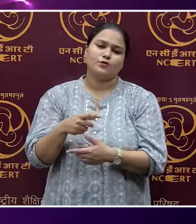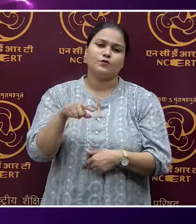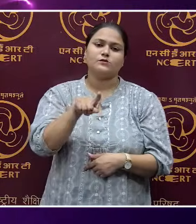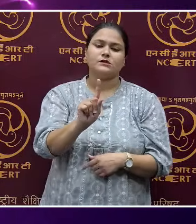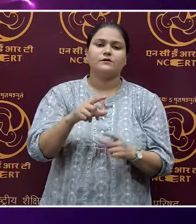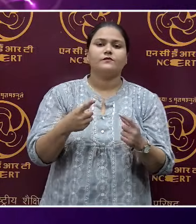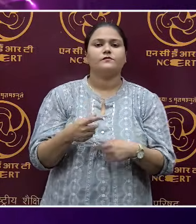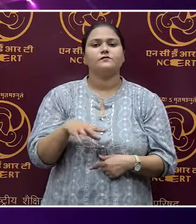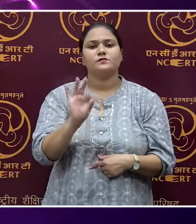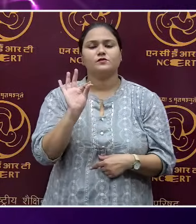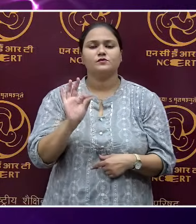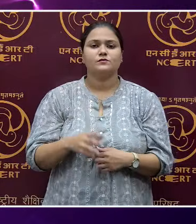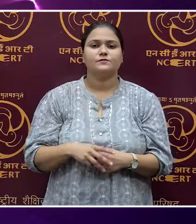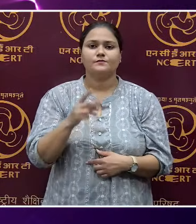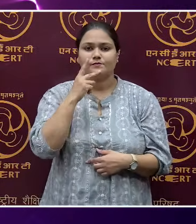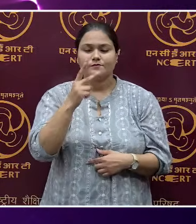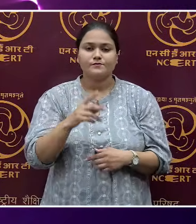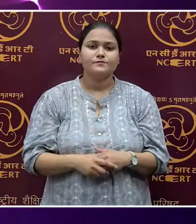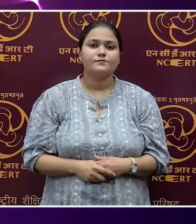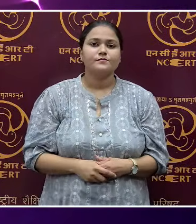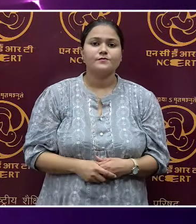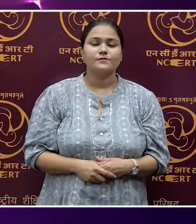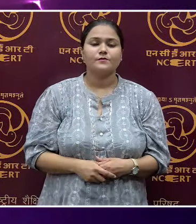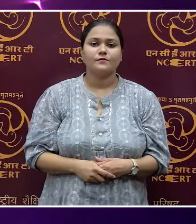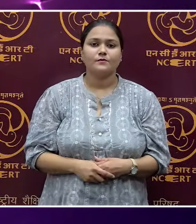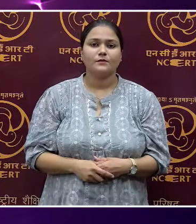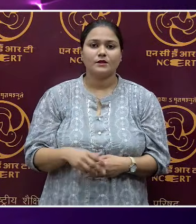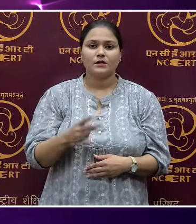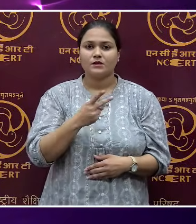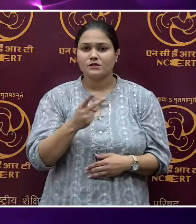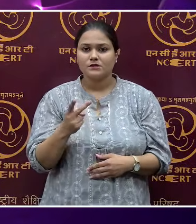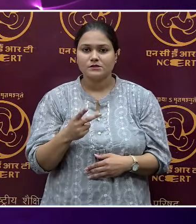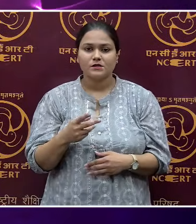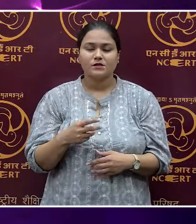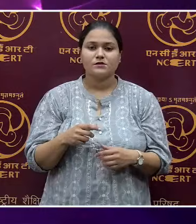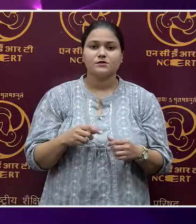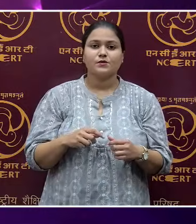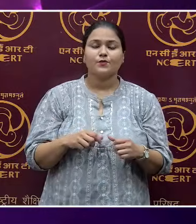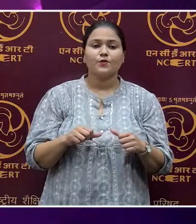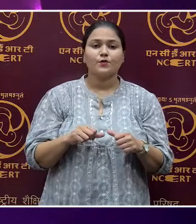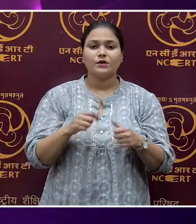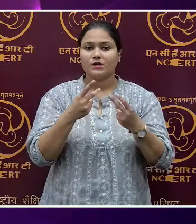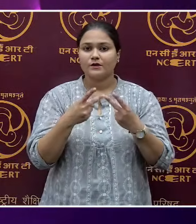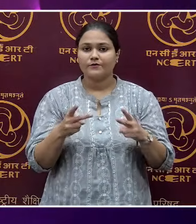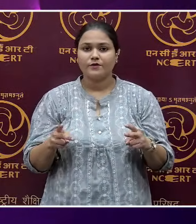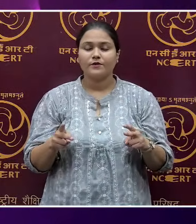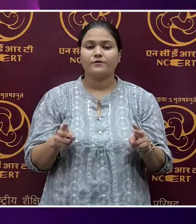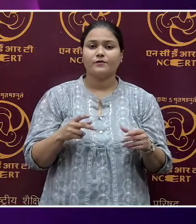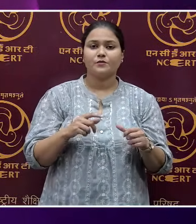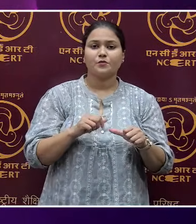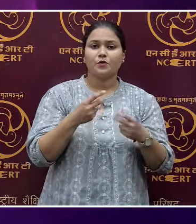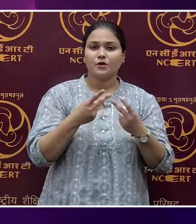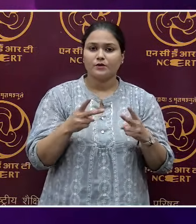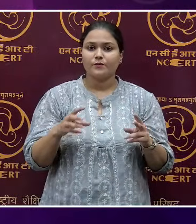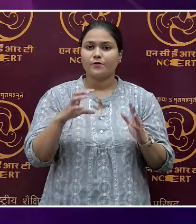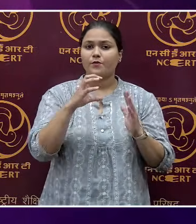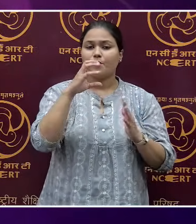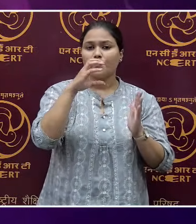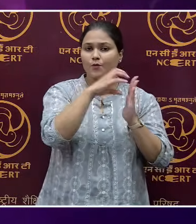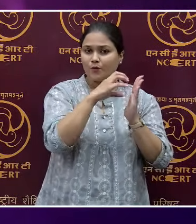over here, you can see these are the simulations and the resources are uploaded here. It's kind of table of content.